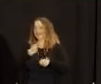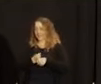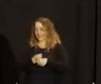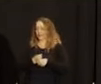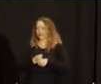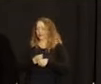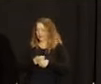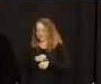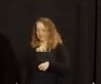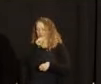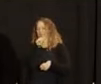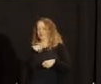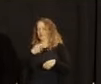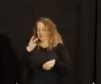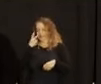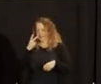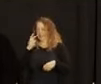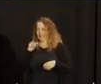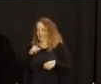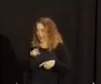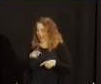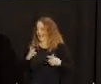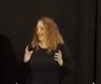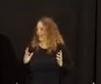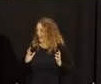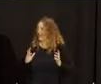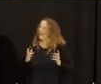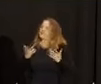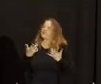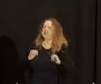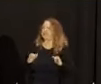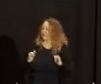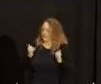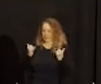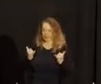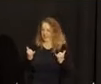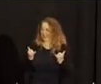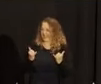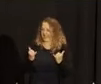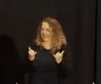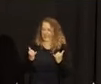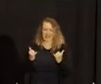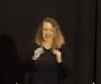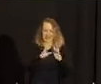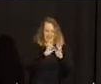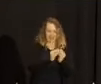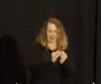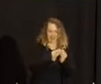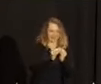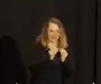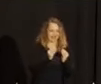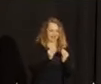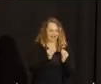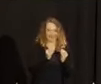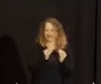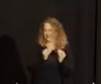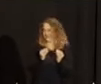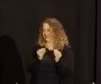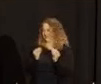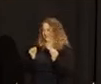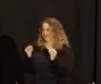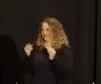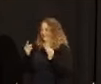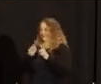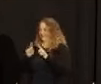so I could see that is, what is still happening today between family-led orgs versus youth-led